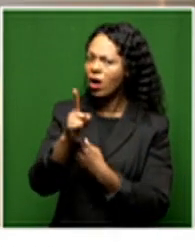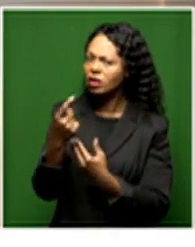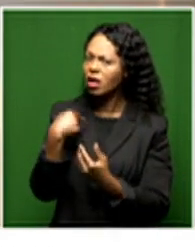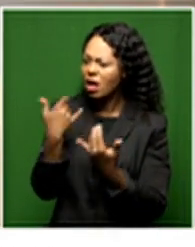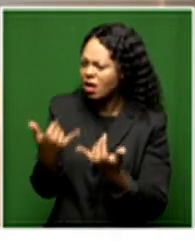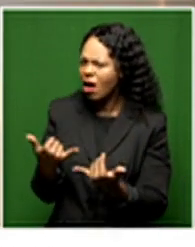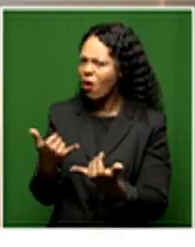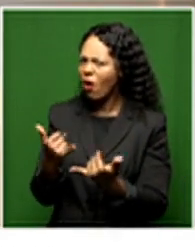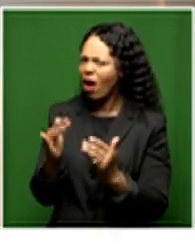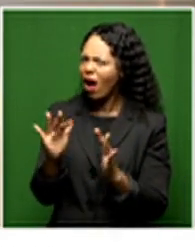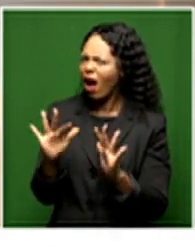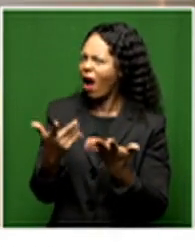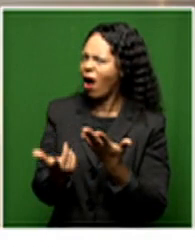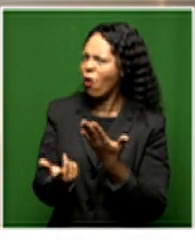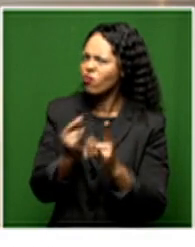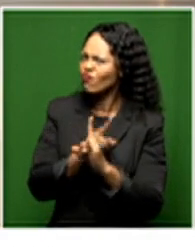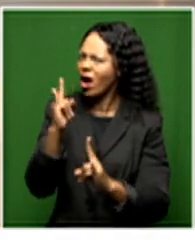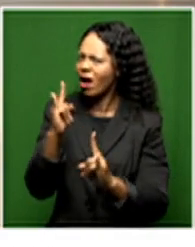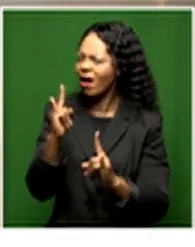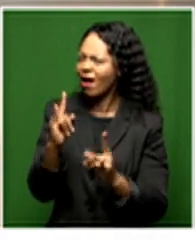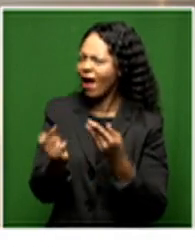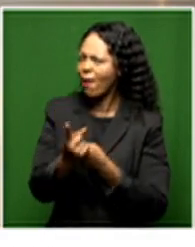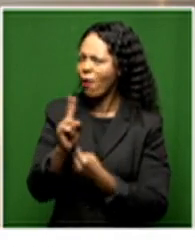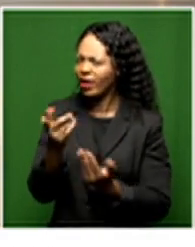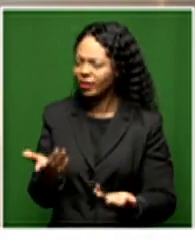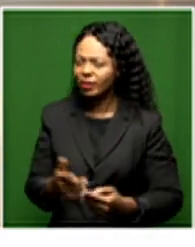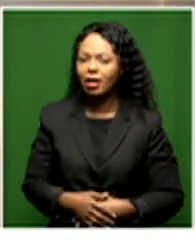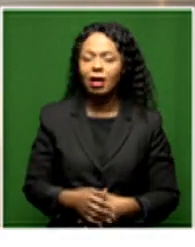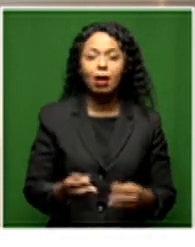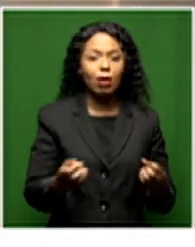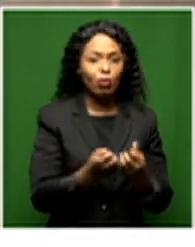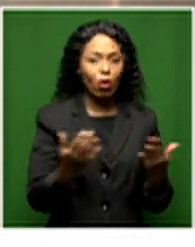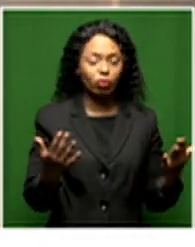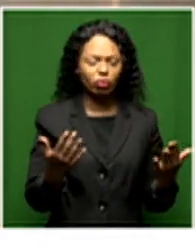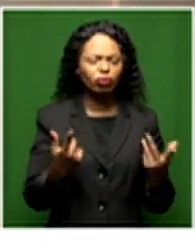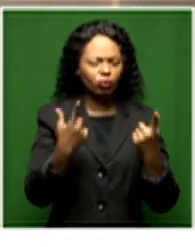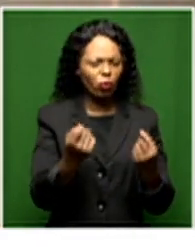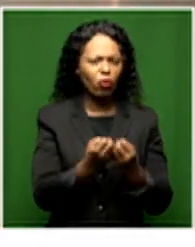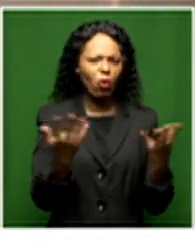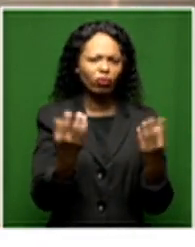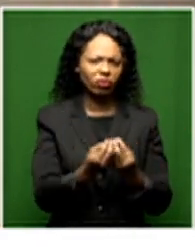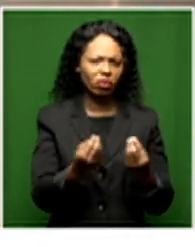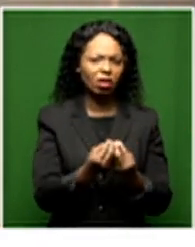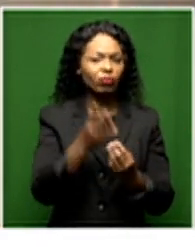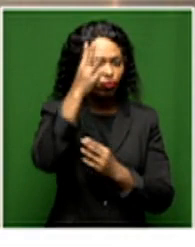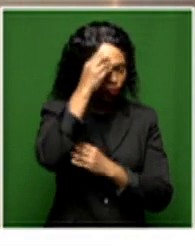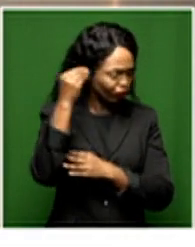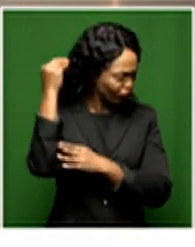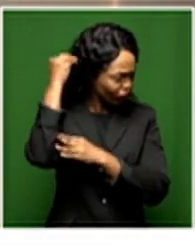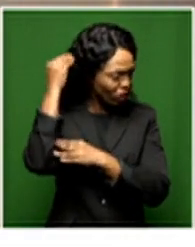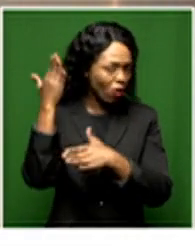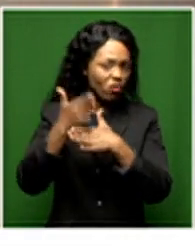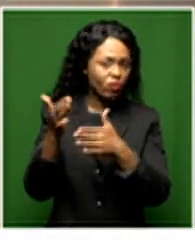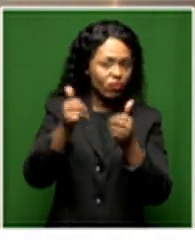do right? Well, I think there's a couple of things. I think the first one is that we have to acknowledge the collaboration